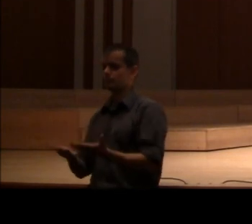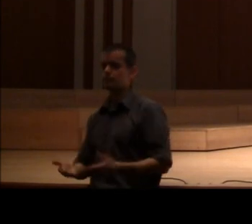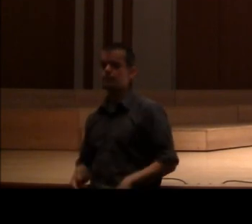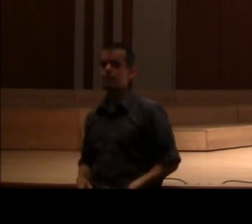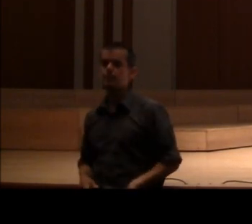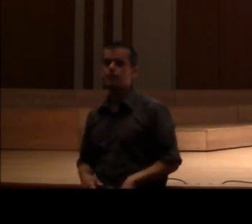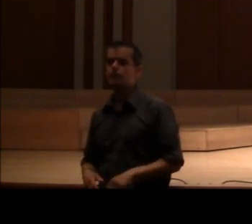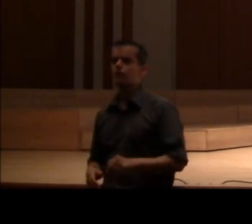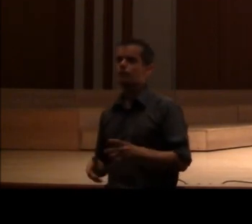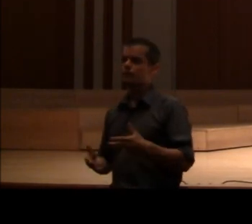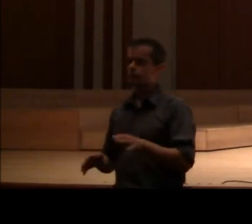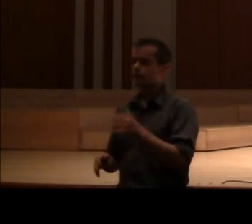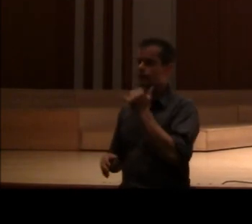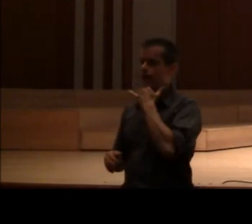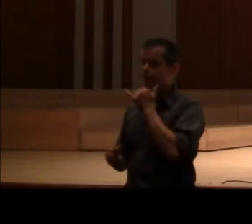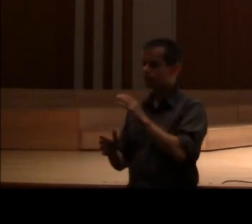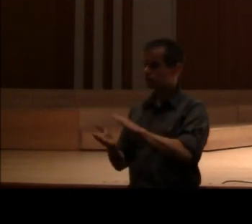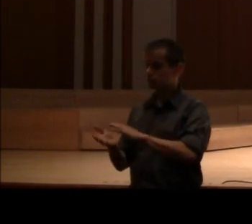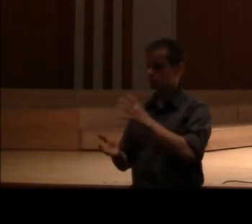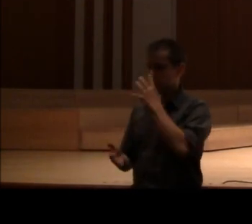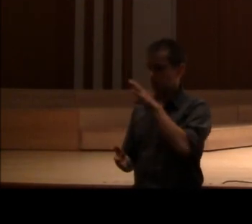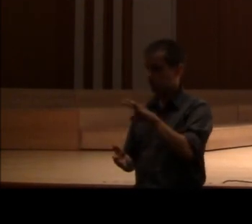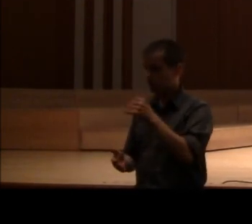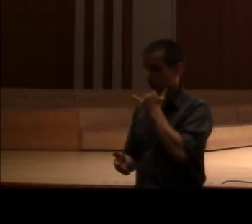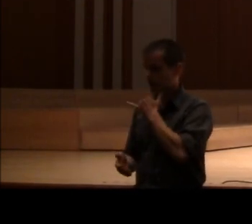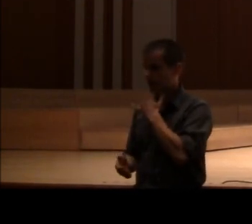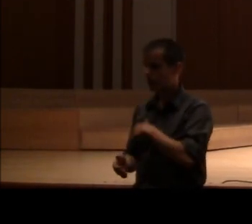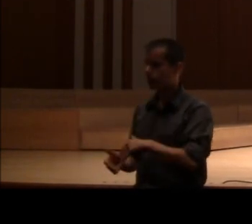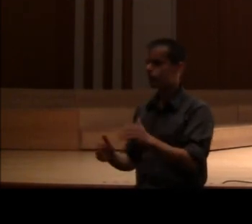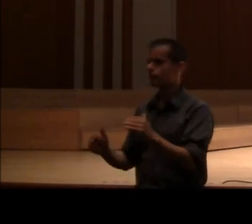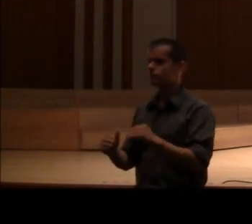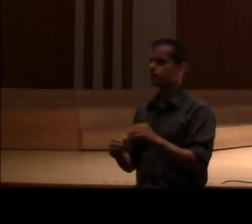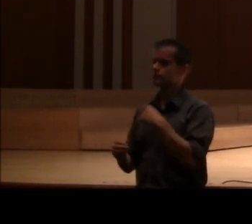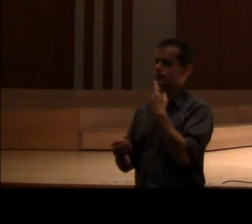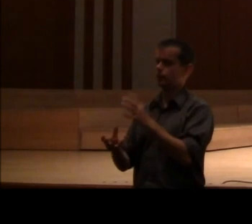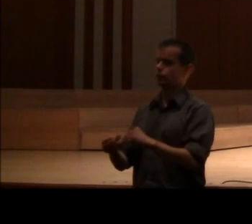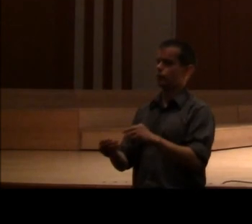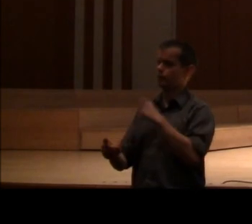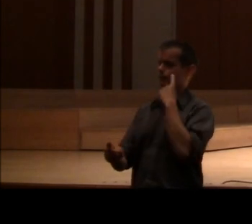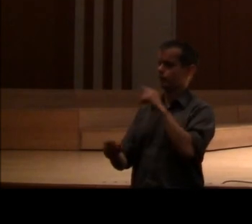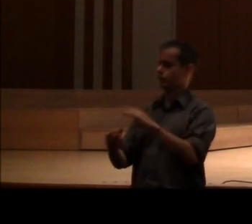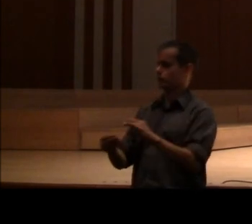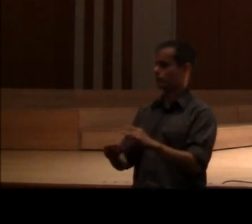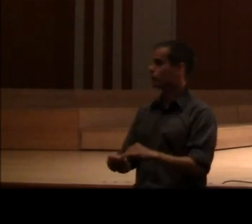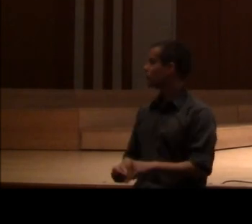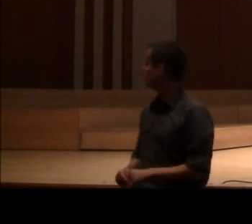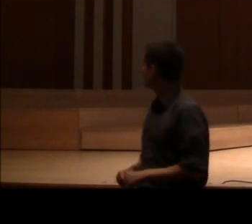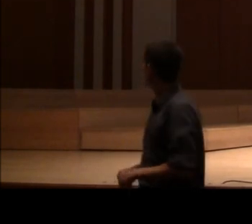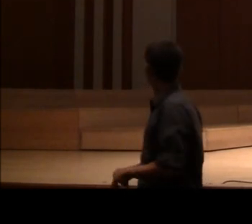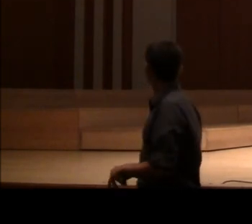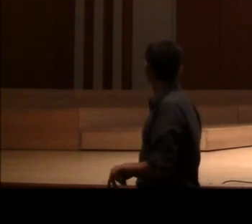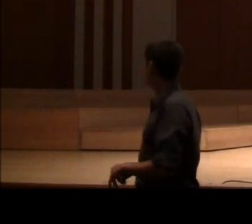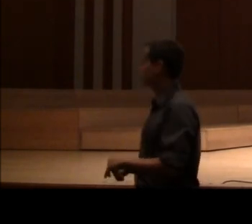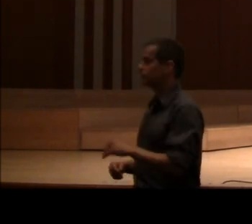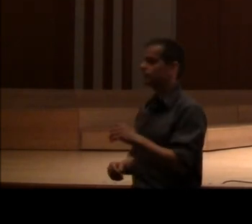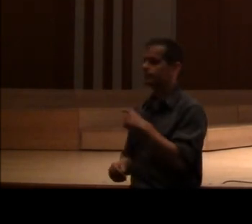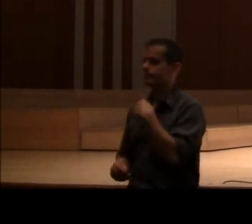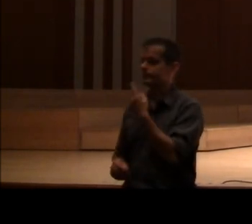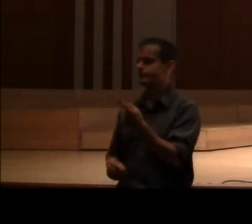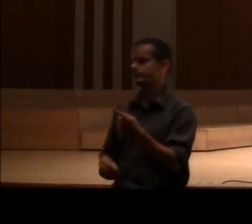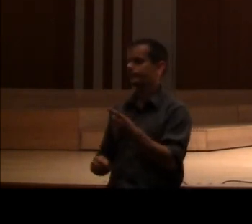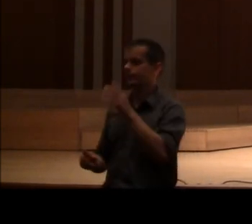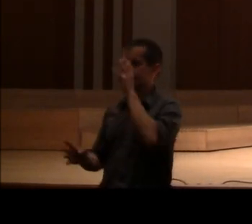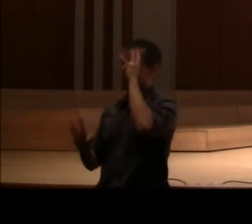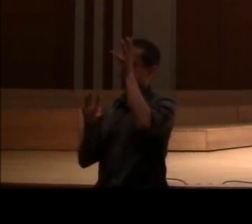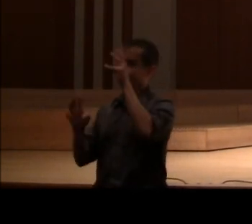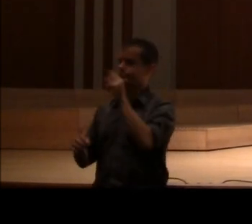errors go, emphasizing the ideas instead of the form. Telling a story for the sake of telling stories, telling tall tales to promote that imagination,